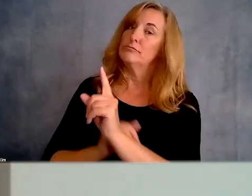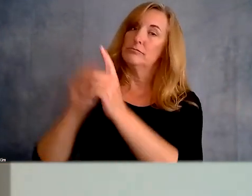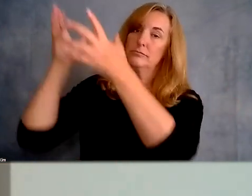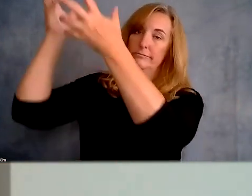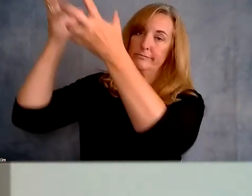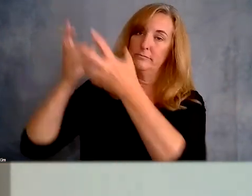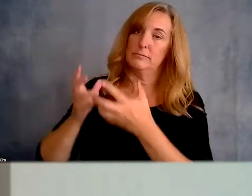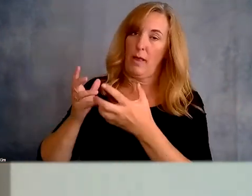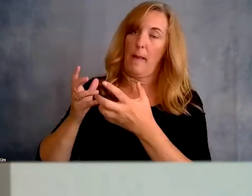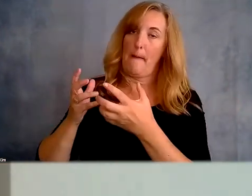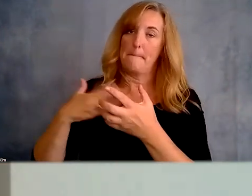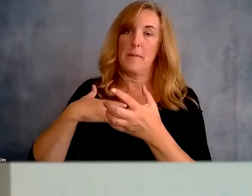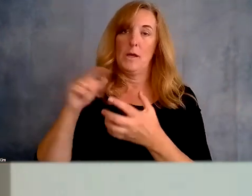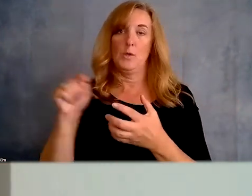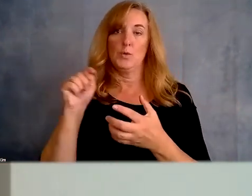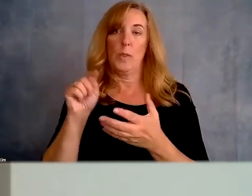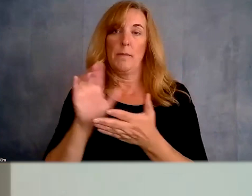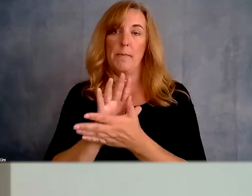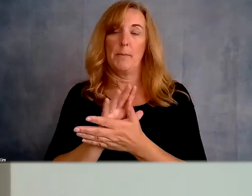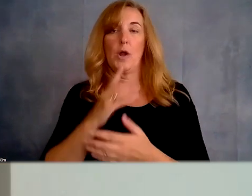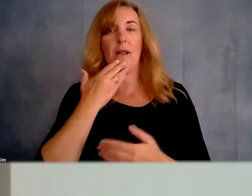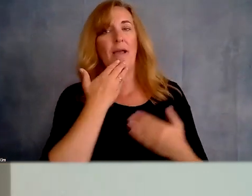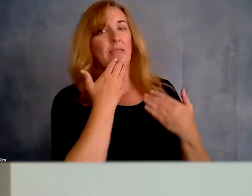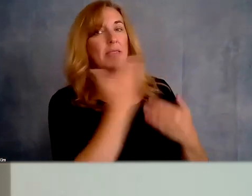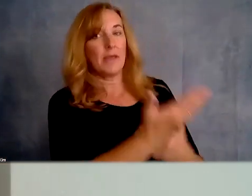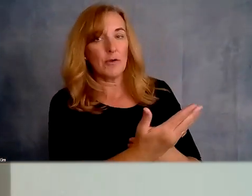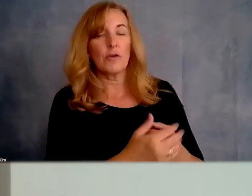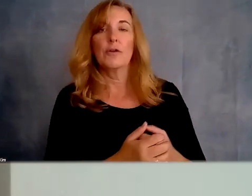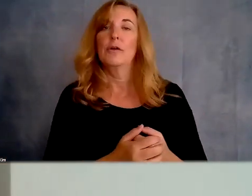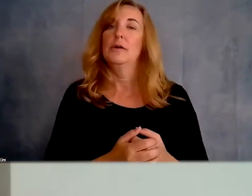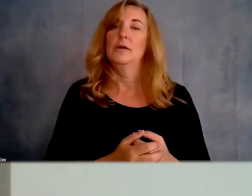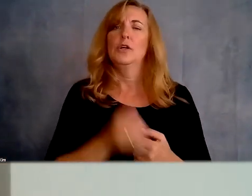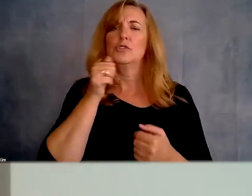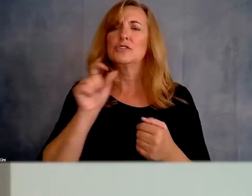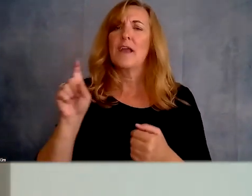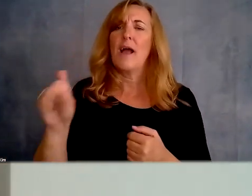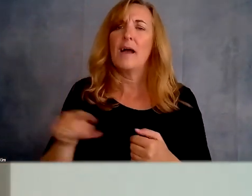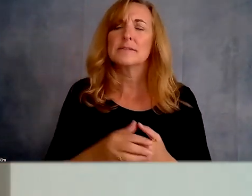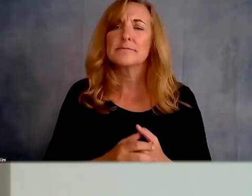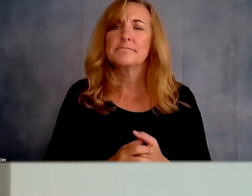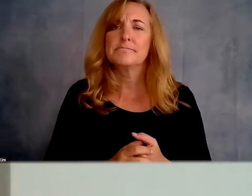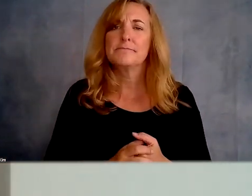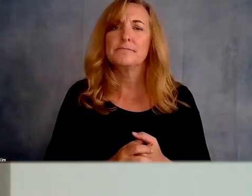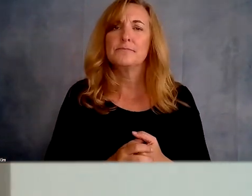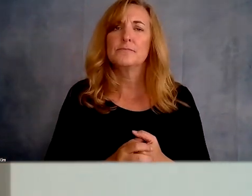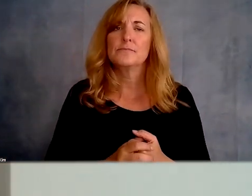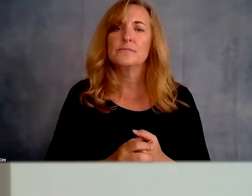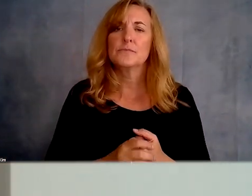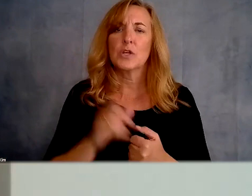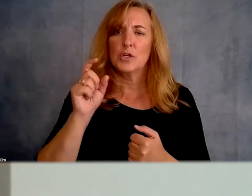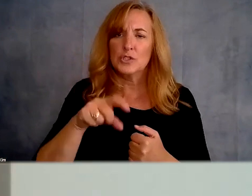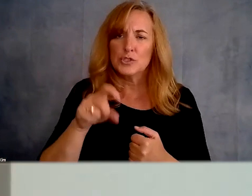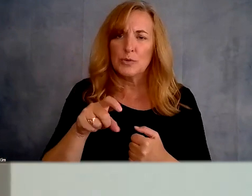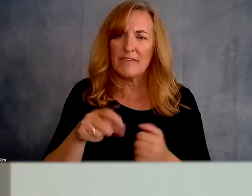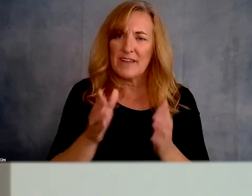got my toilet paper down, and I thanked her, and then she asked me. She says, "Do you have to ask for help all